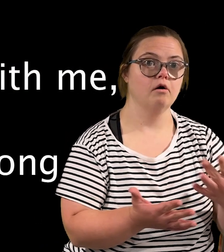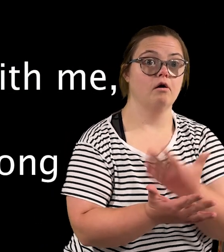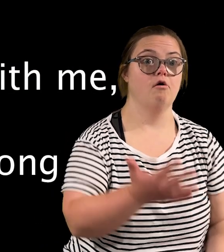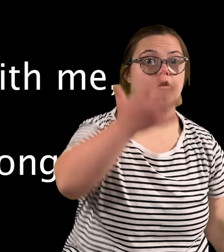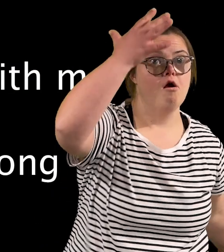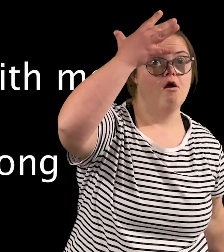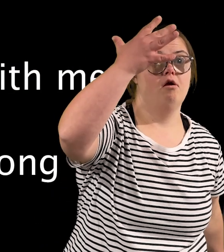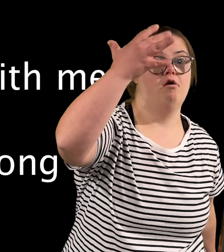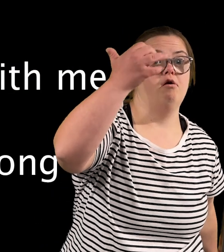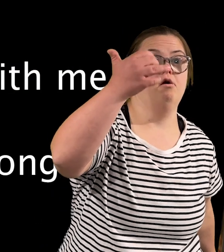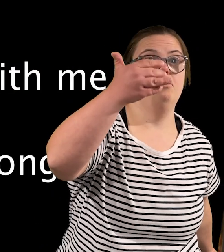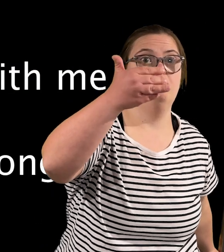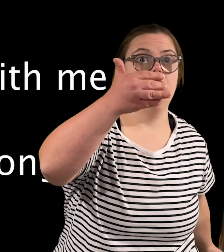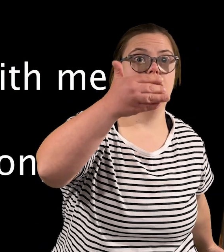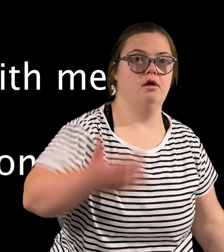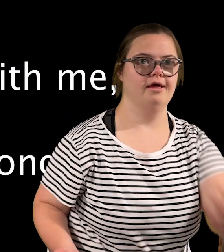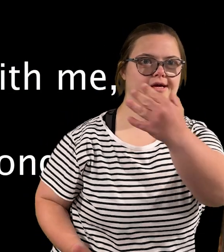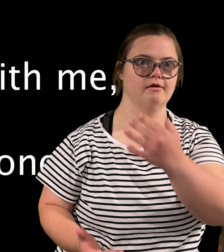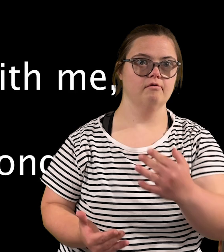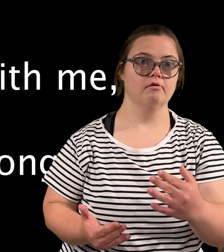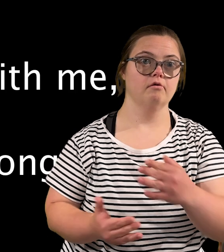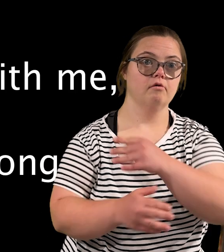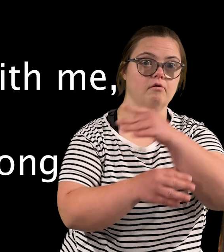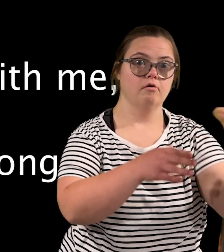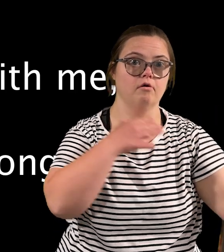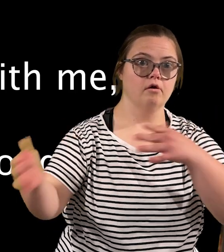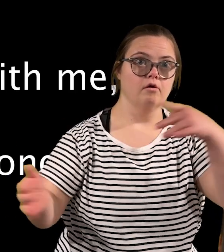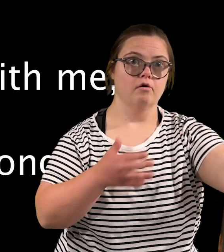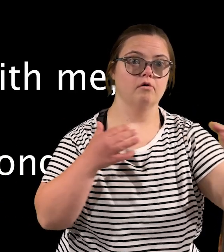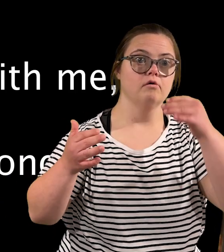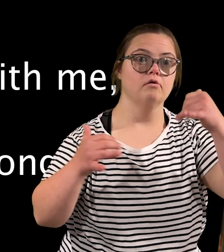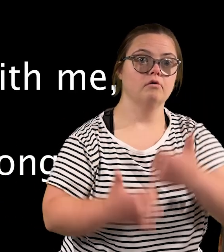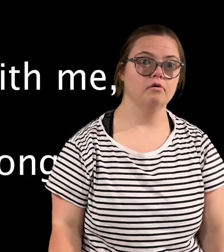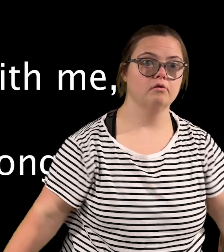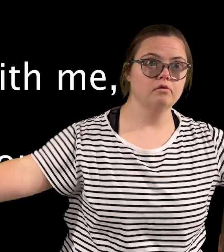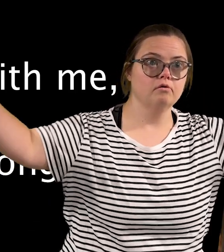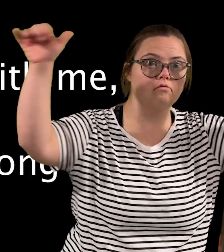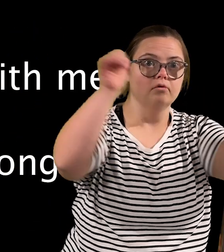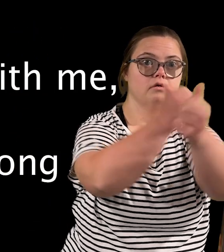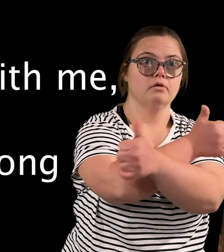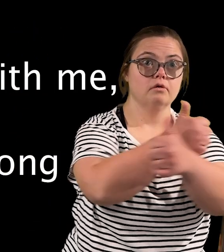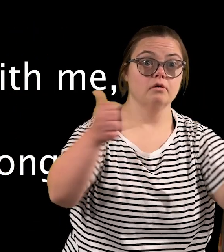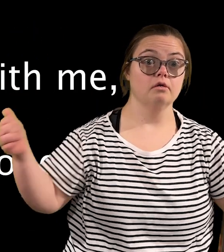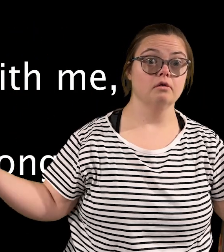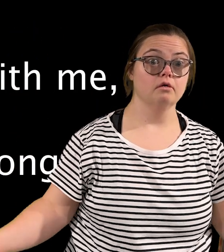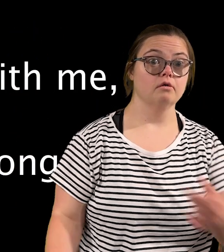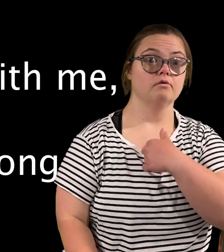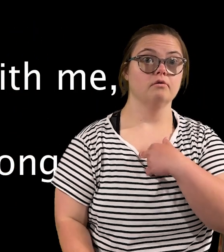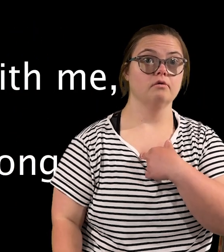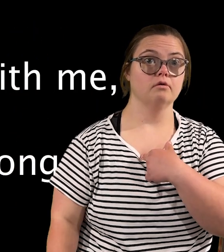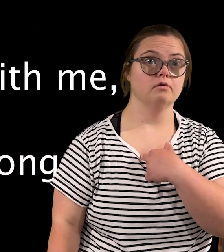I've tried so hard to tell myself that